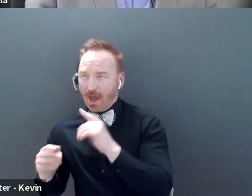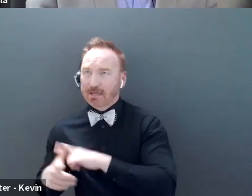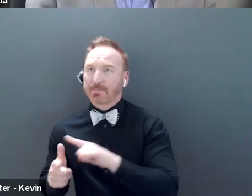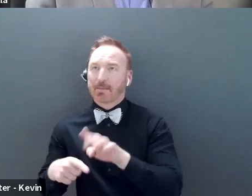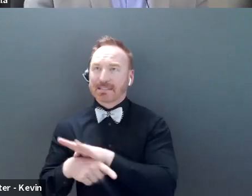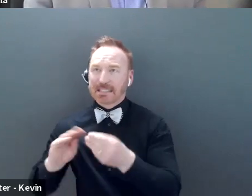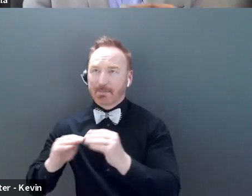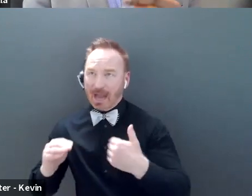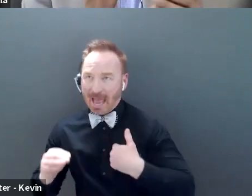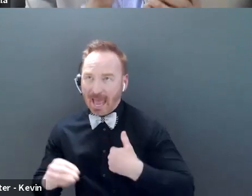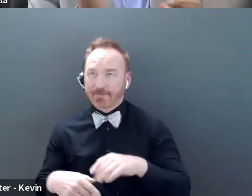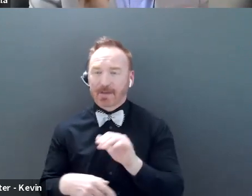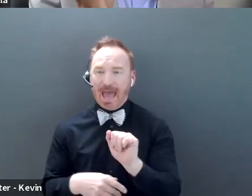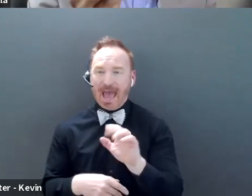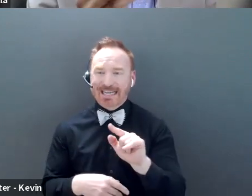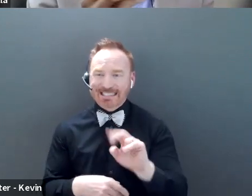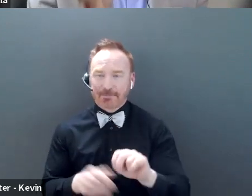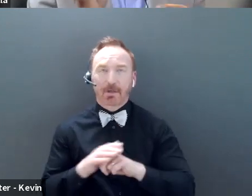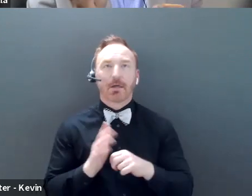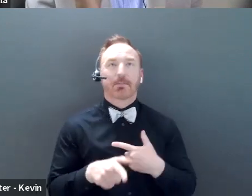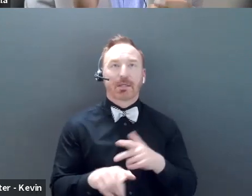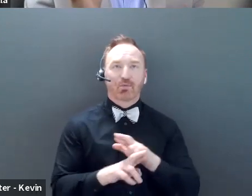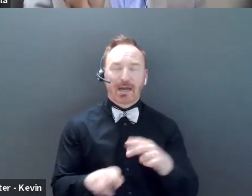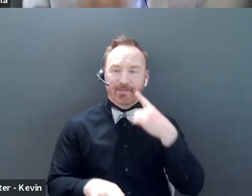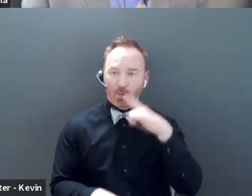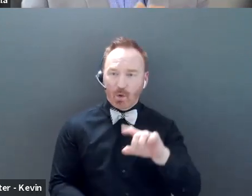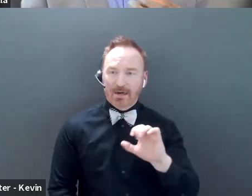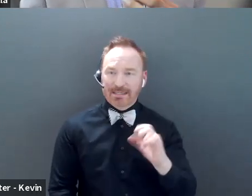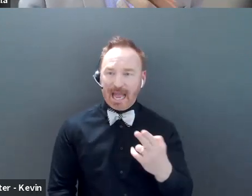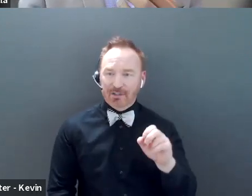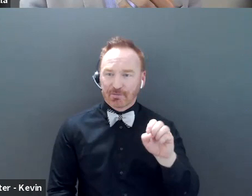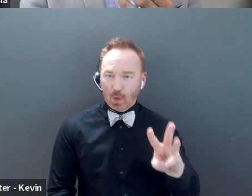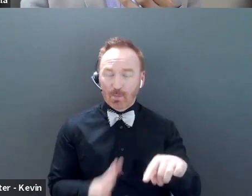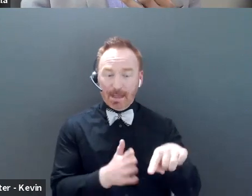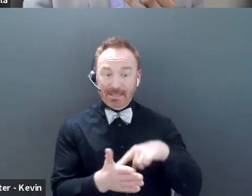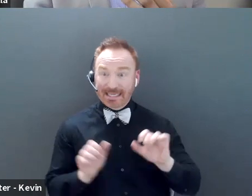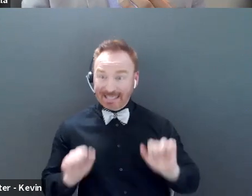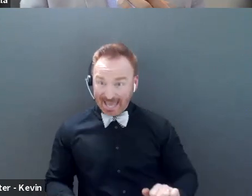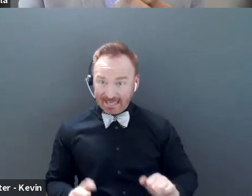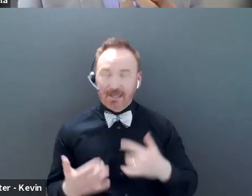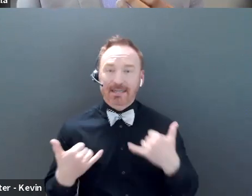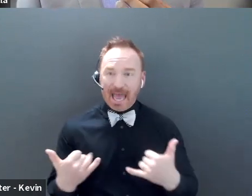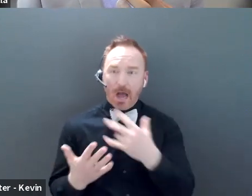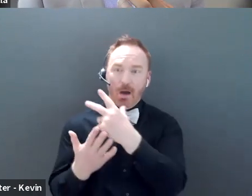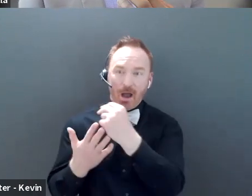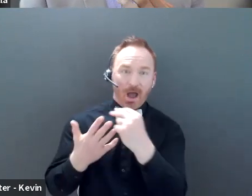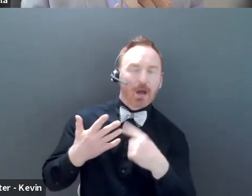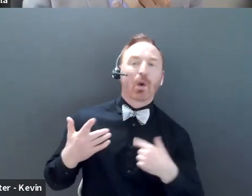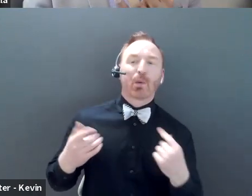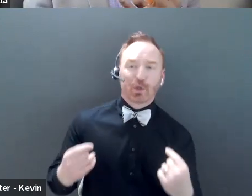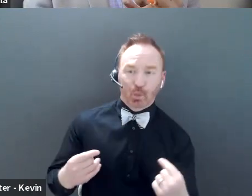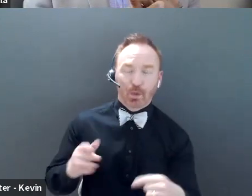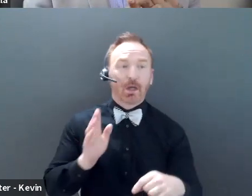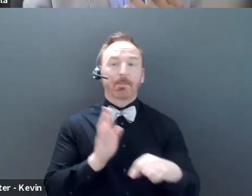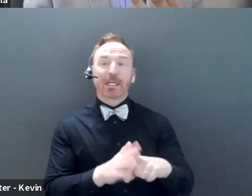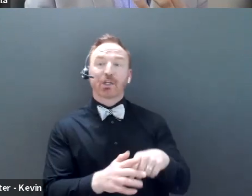permits payment, and we're just getting to that point of, okay, now what do I do? It would be great to give your accountant a call and say, hey, look, I